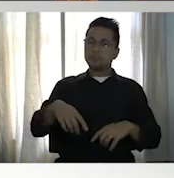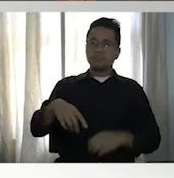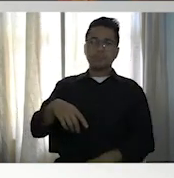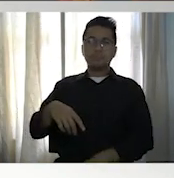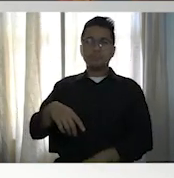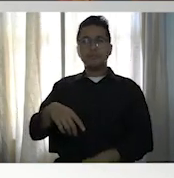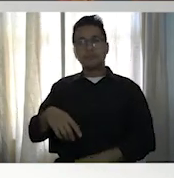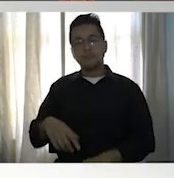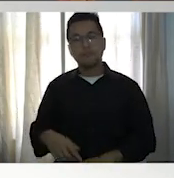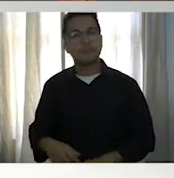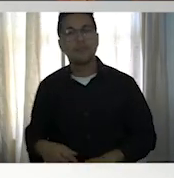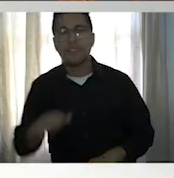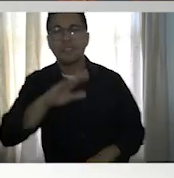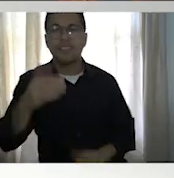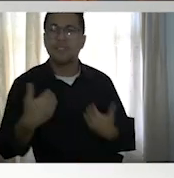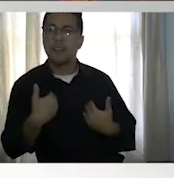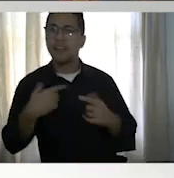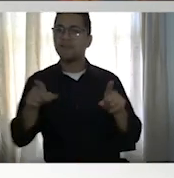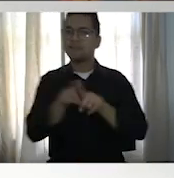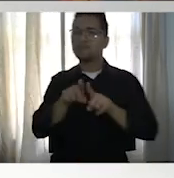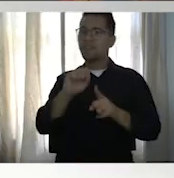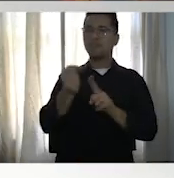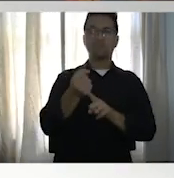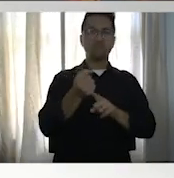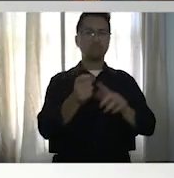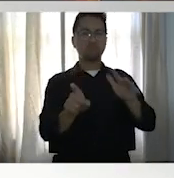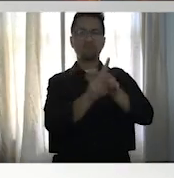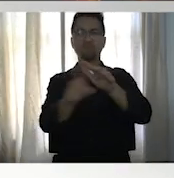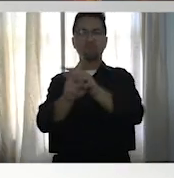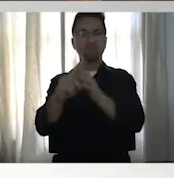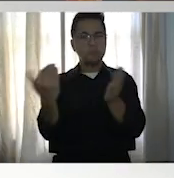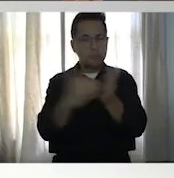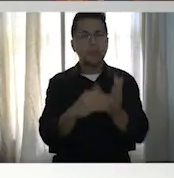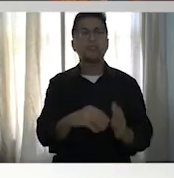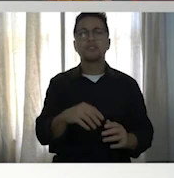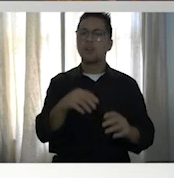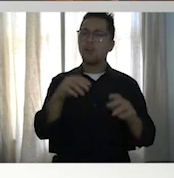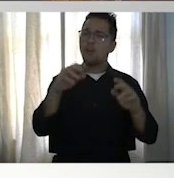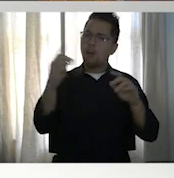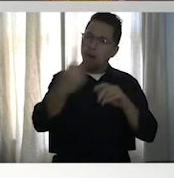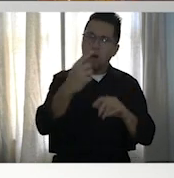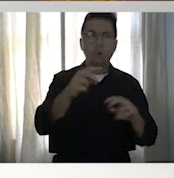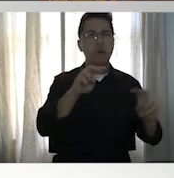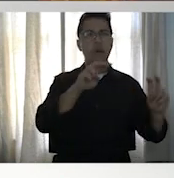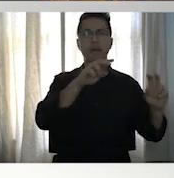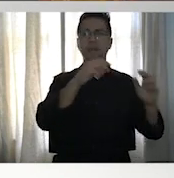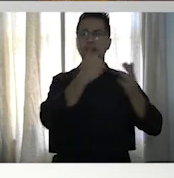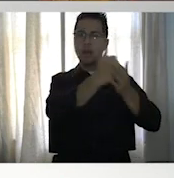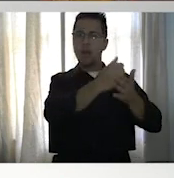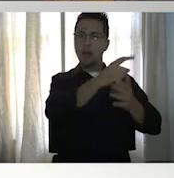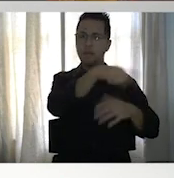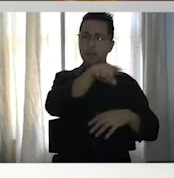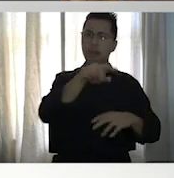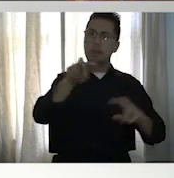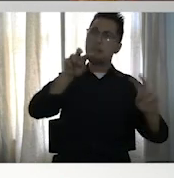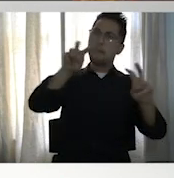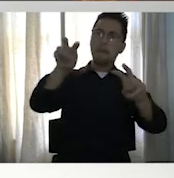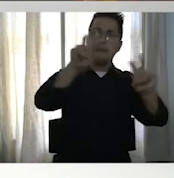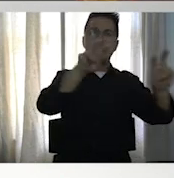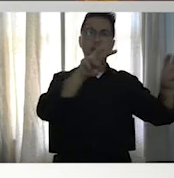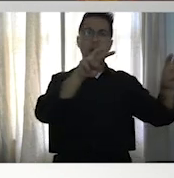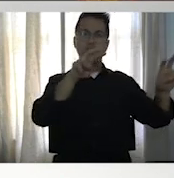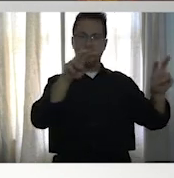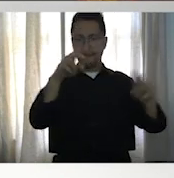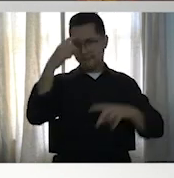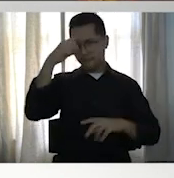same situation twice, you know? So keep their eyes looking for clues. I don't